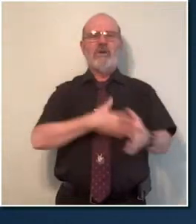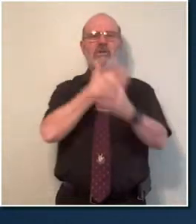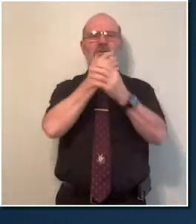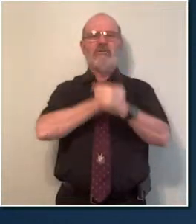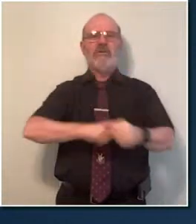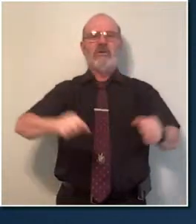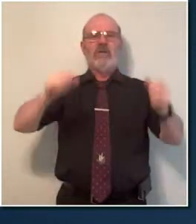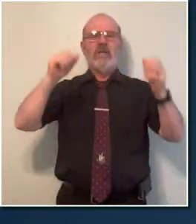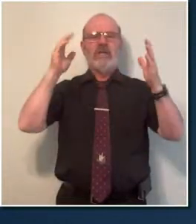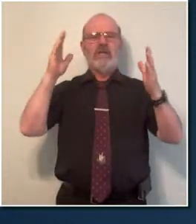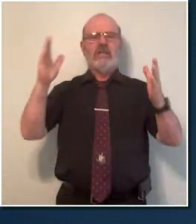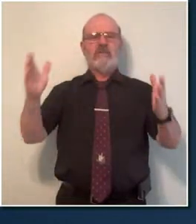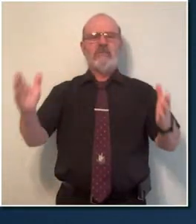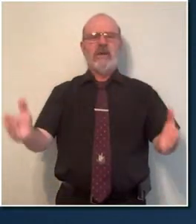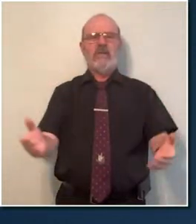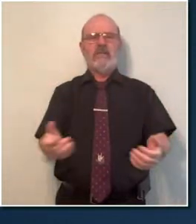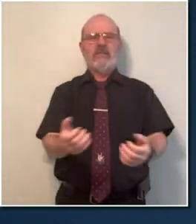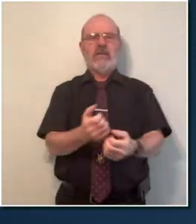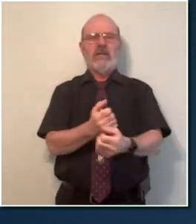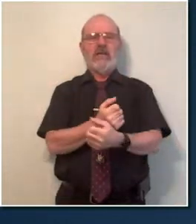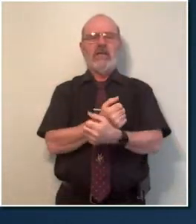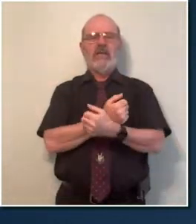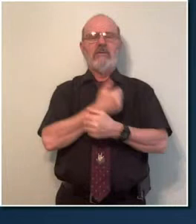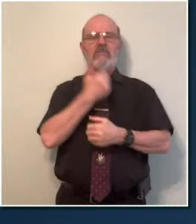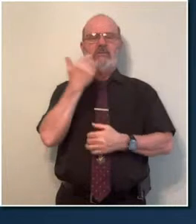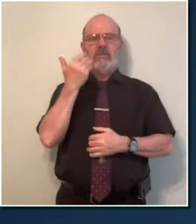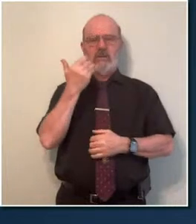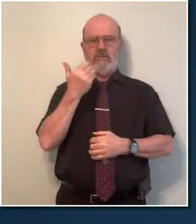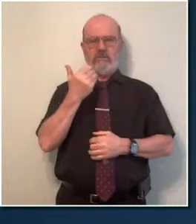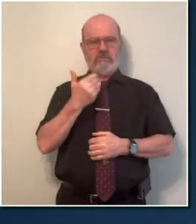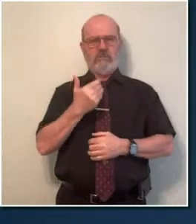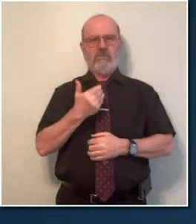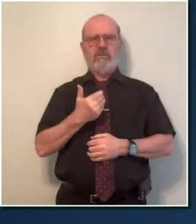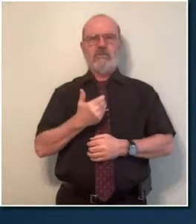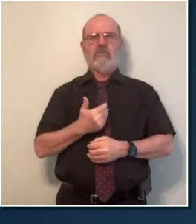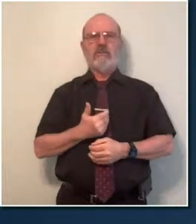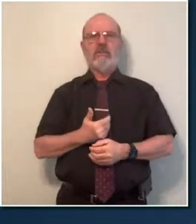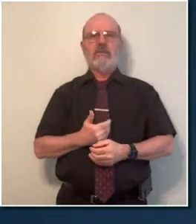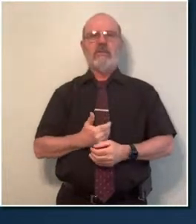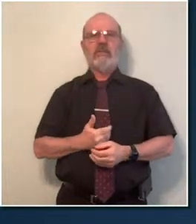wonderful is my Savior's love for me.